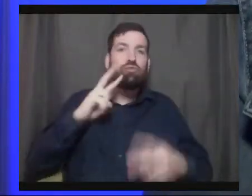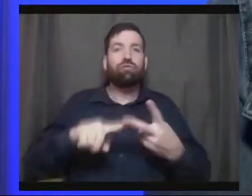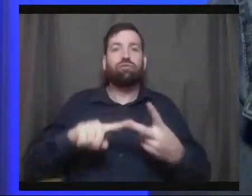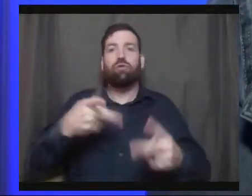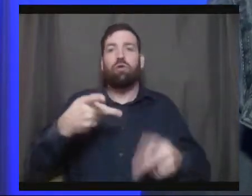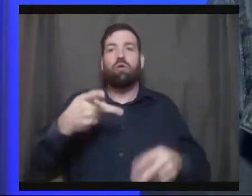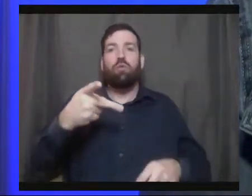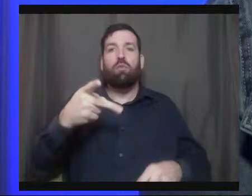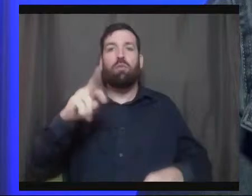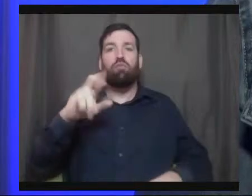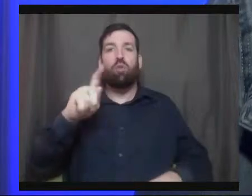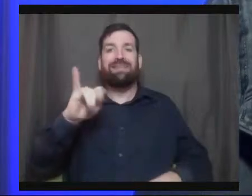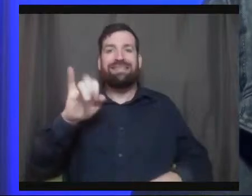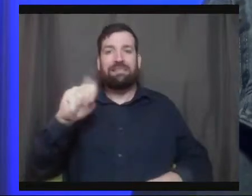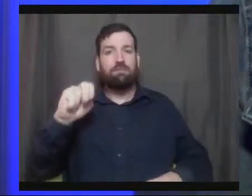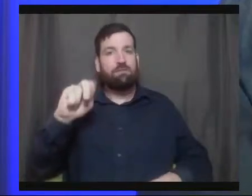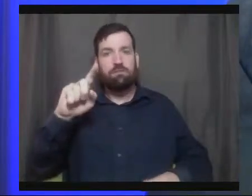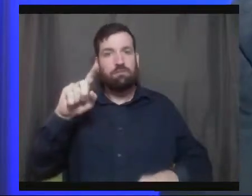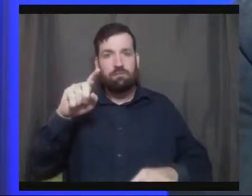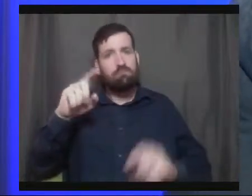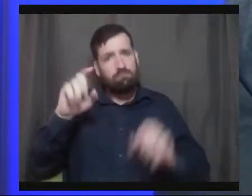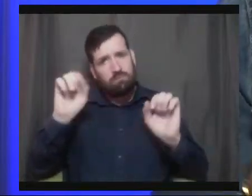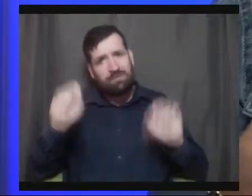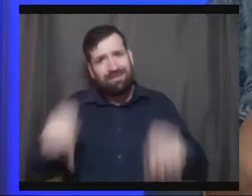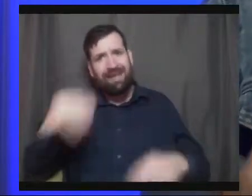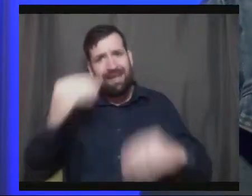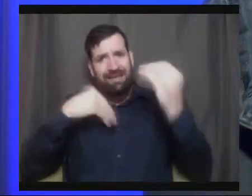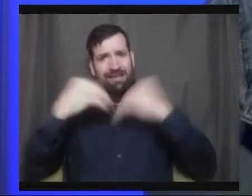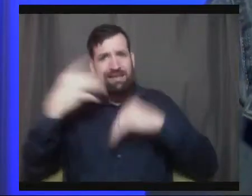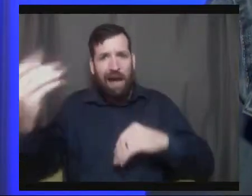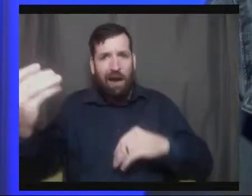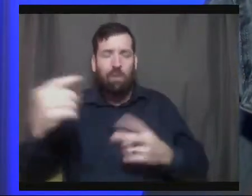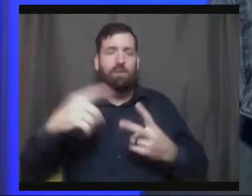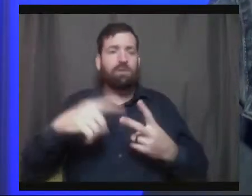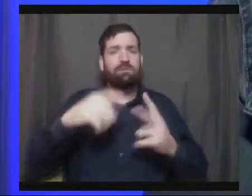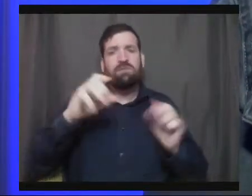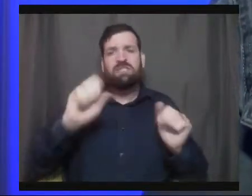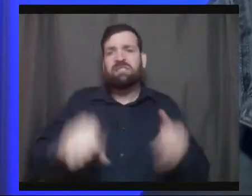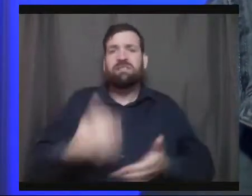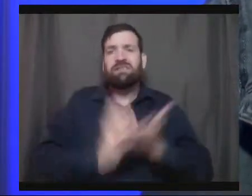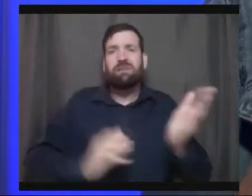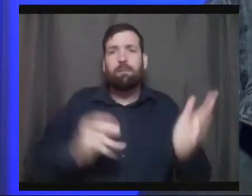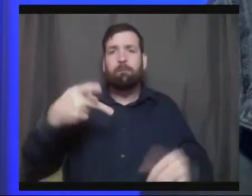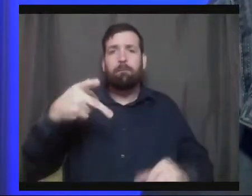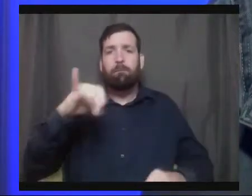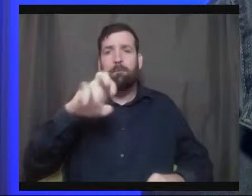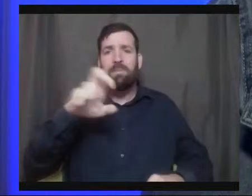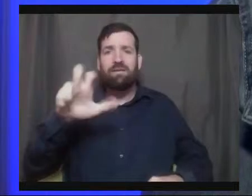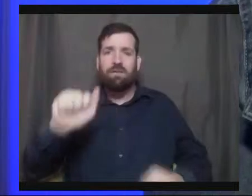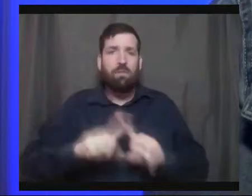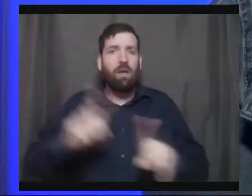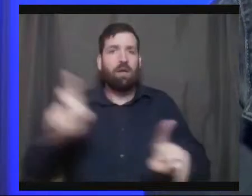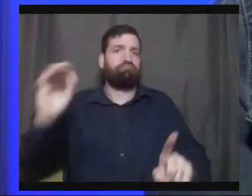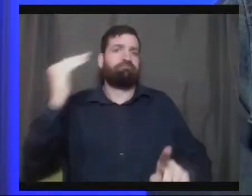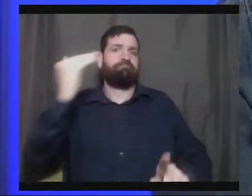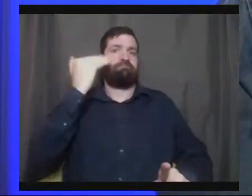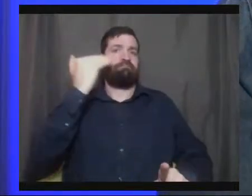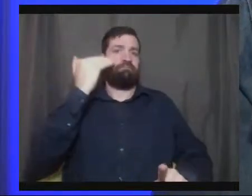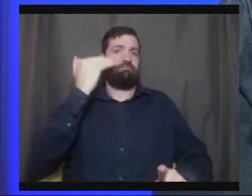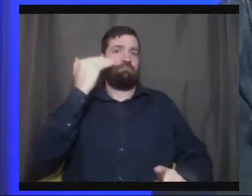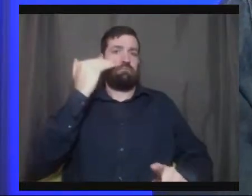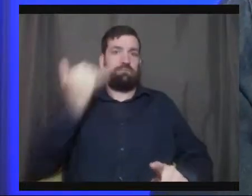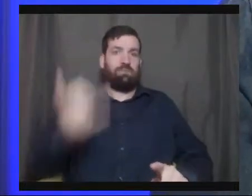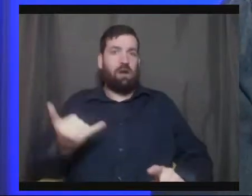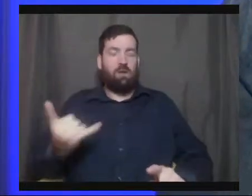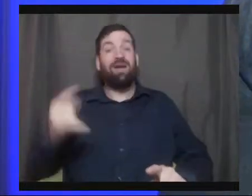eat out. We can eat some pizza but you're always mindful at this point. You have to listen to